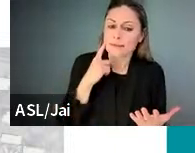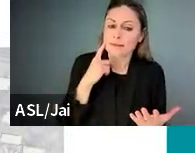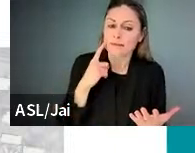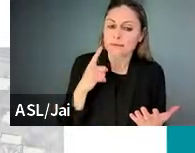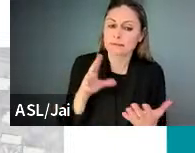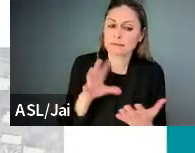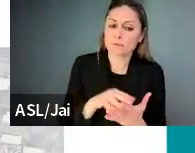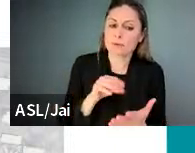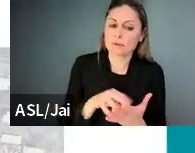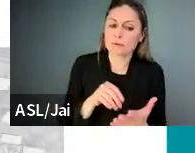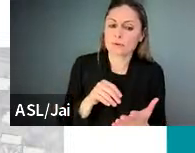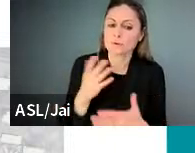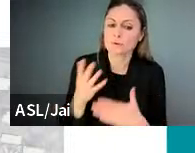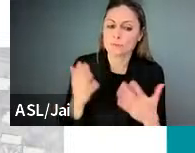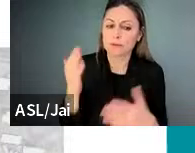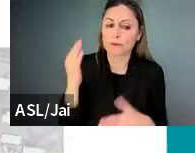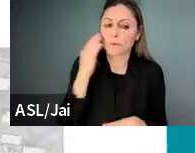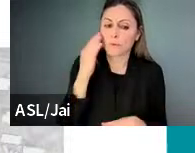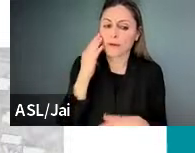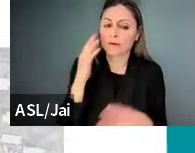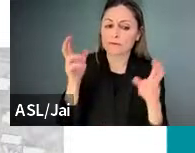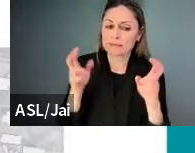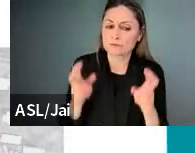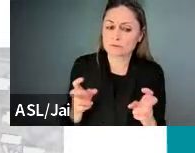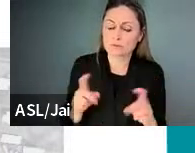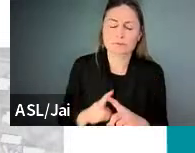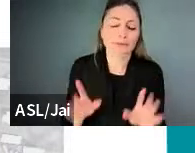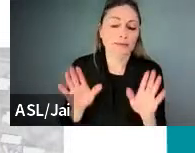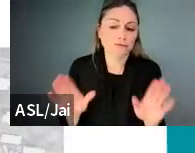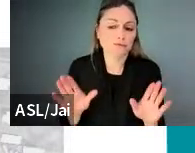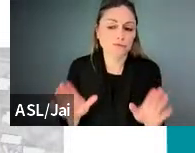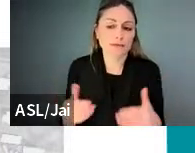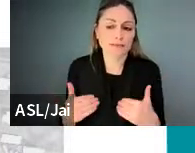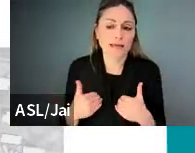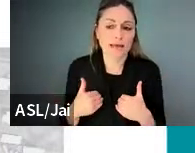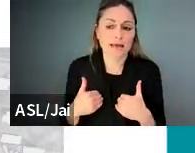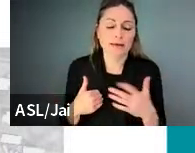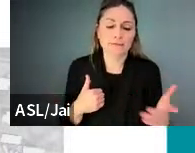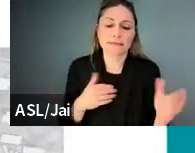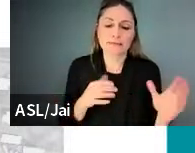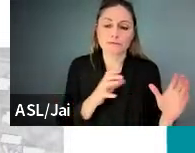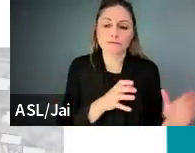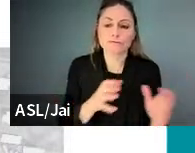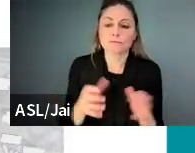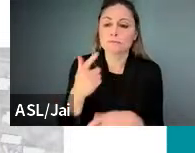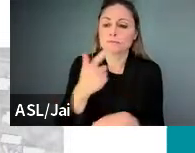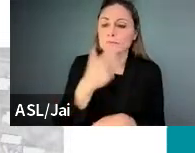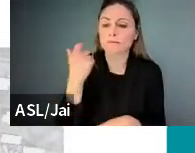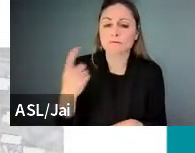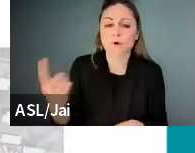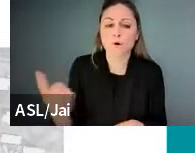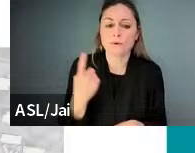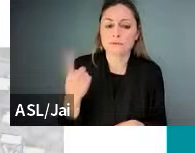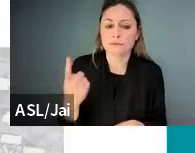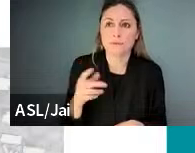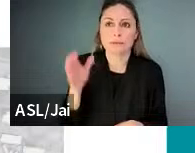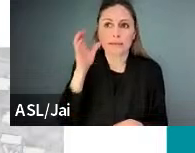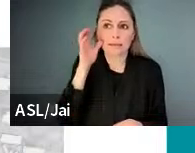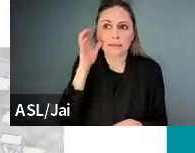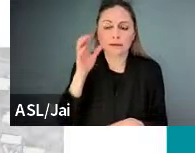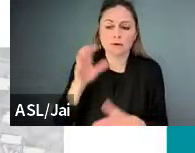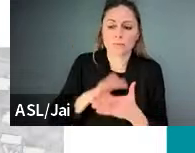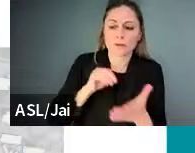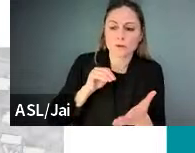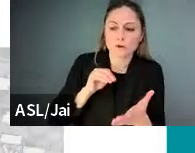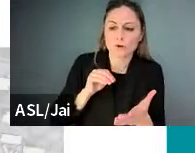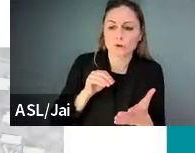learned to be aware of the issues, but it's great to have these sort of groups, because there's always something that we hear and learn that we can